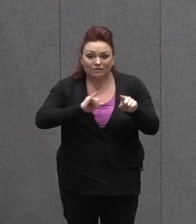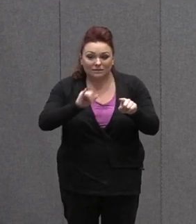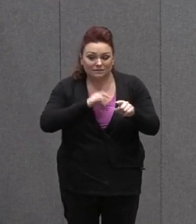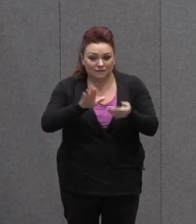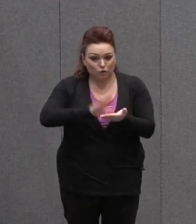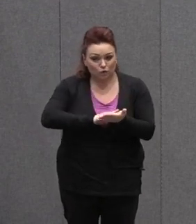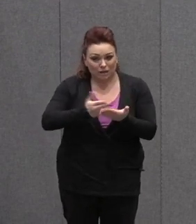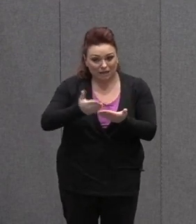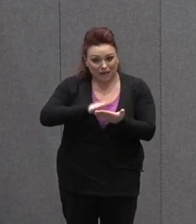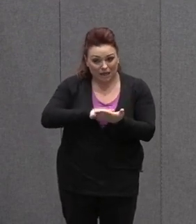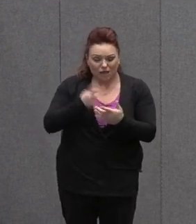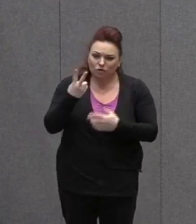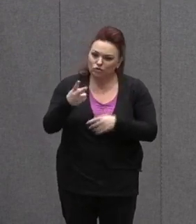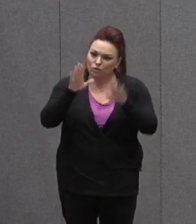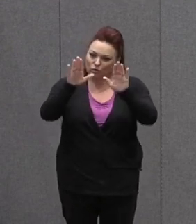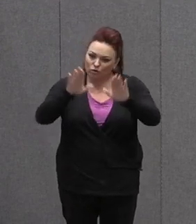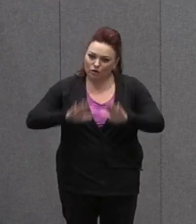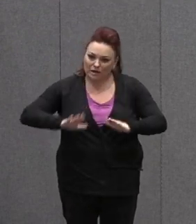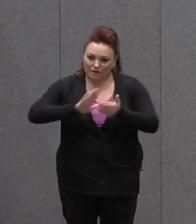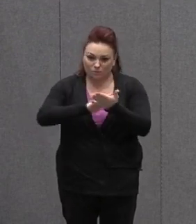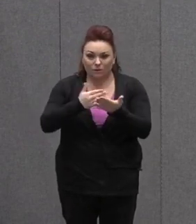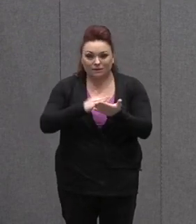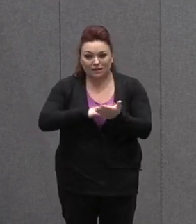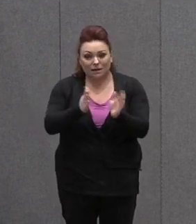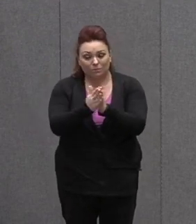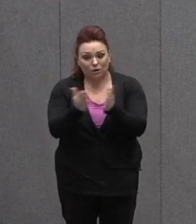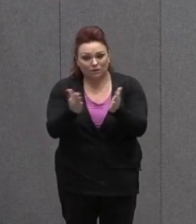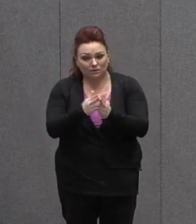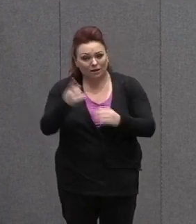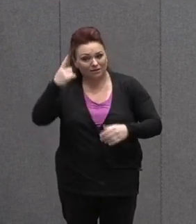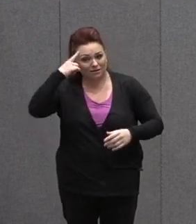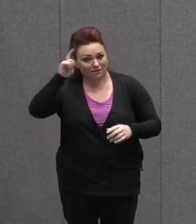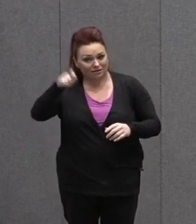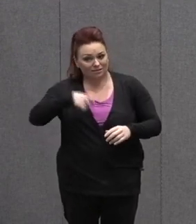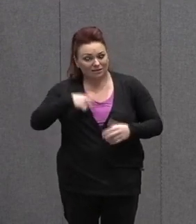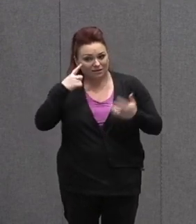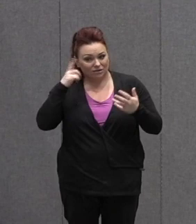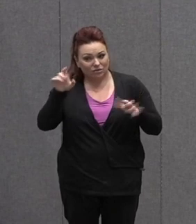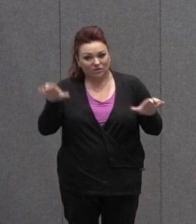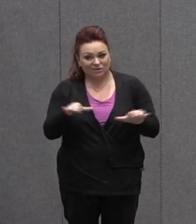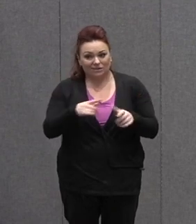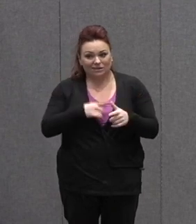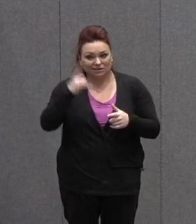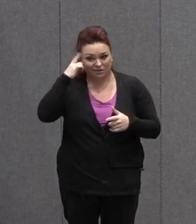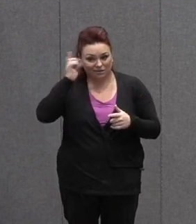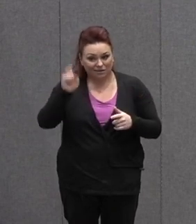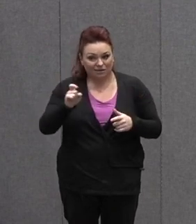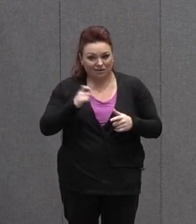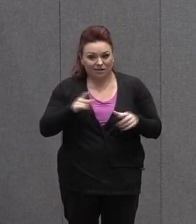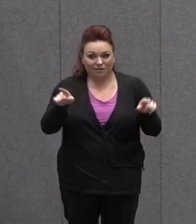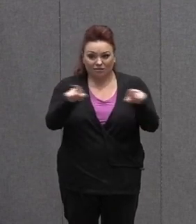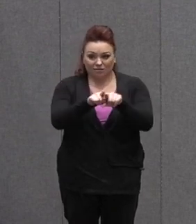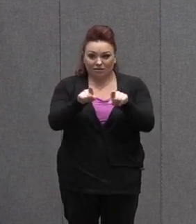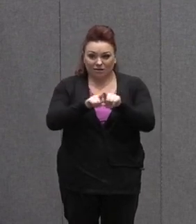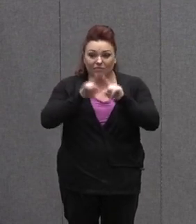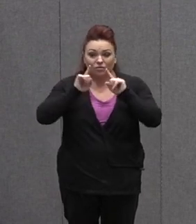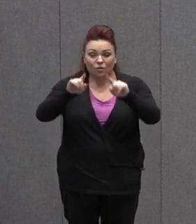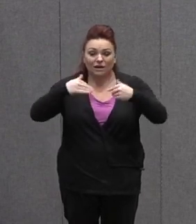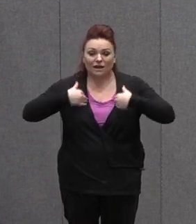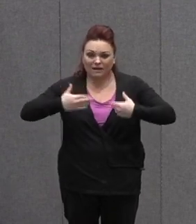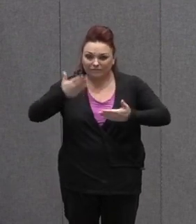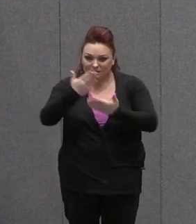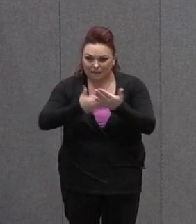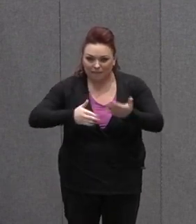Two great tortilla books. You know what I think we need to do? I think we need to all go and have